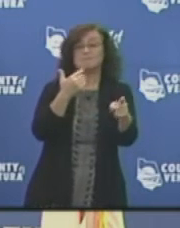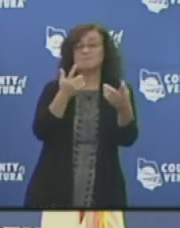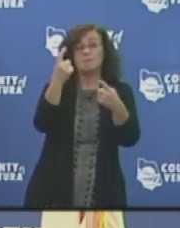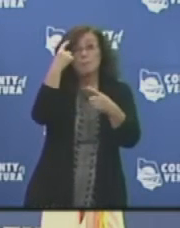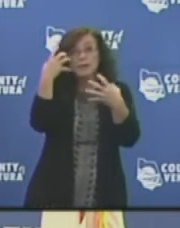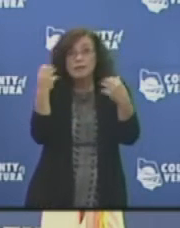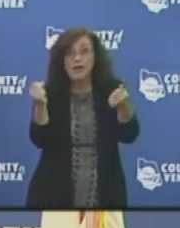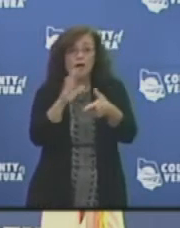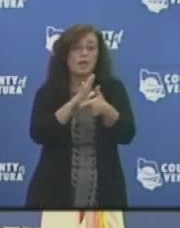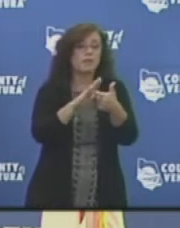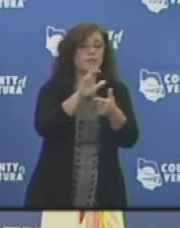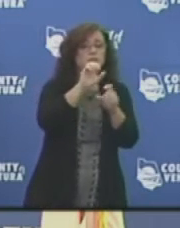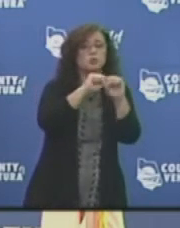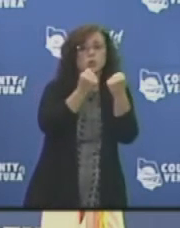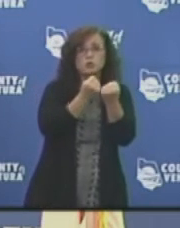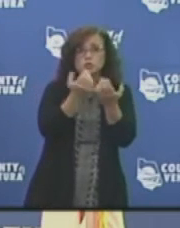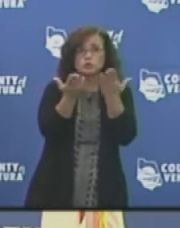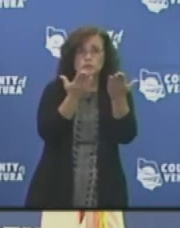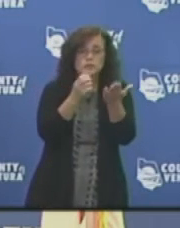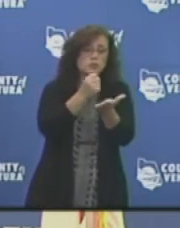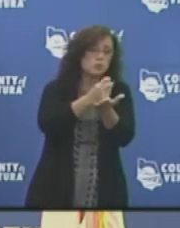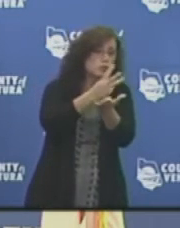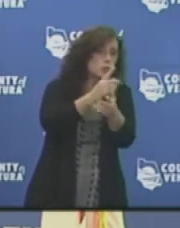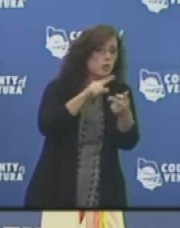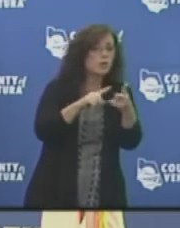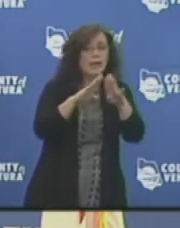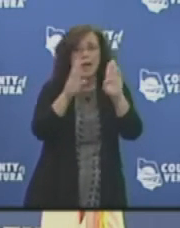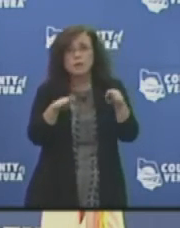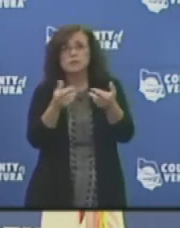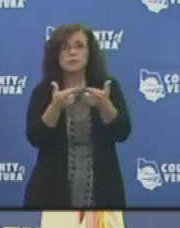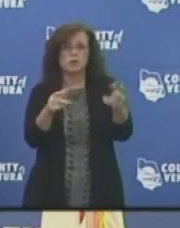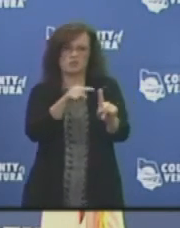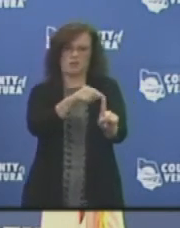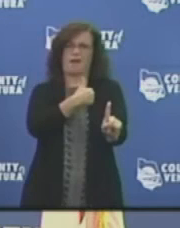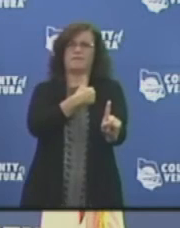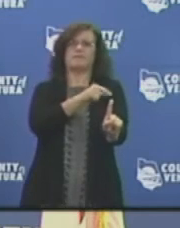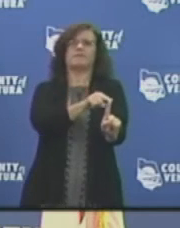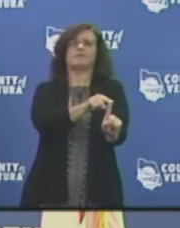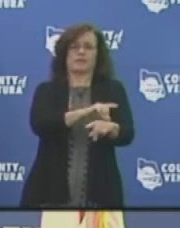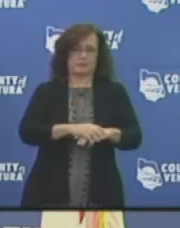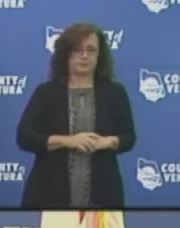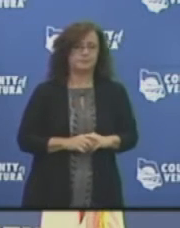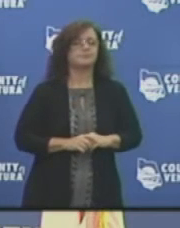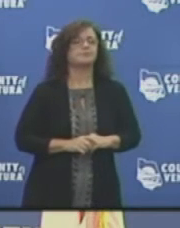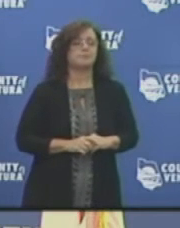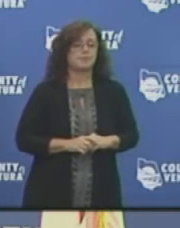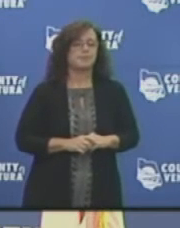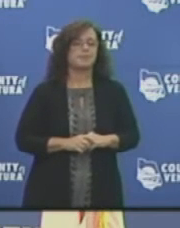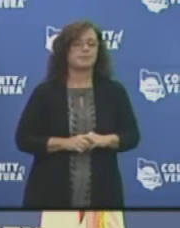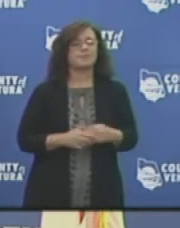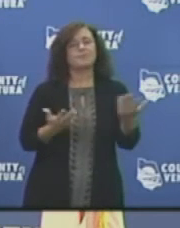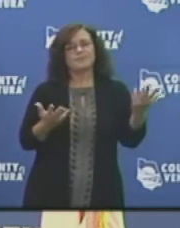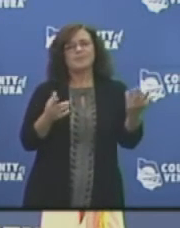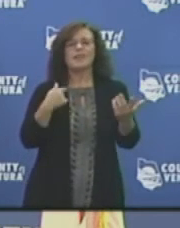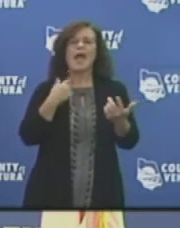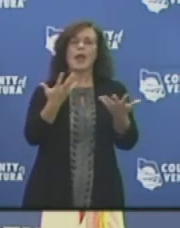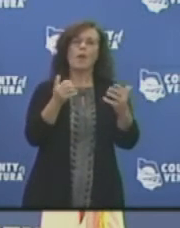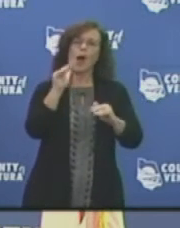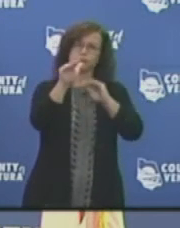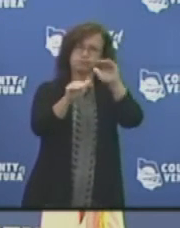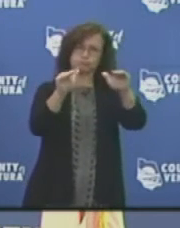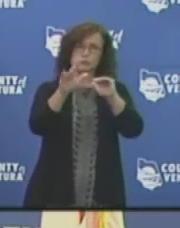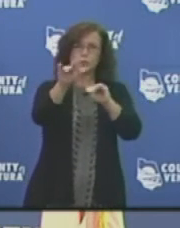services, and housing resources available. And then also, I would remind you to stay connected, but we know that you already are at